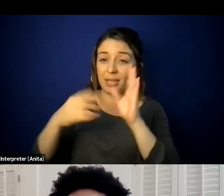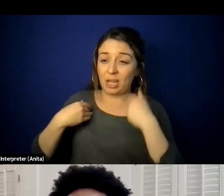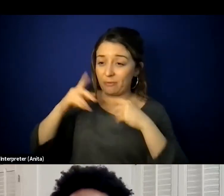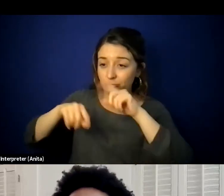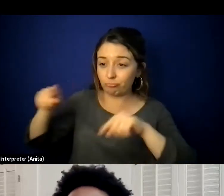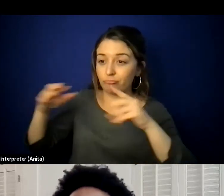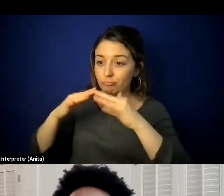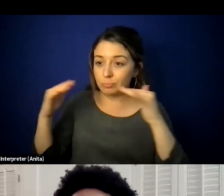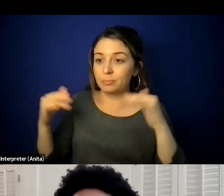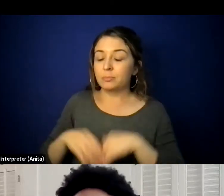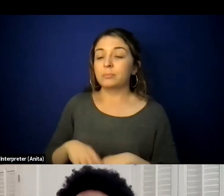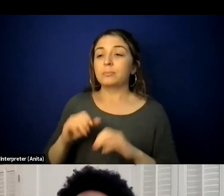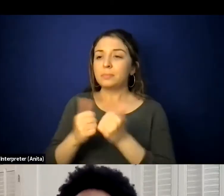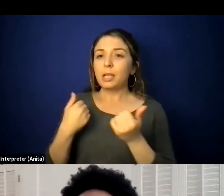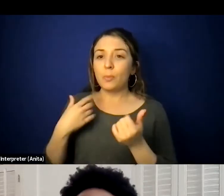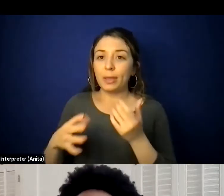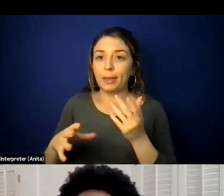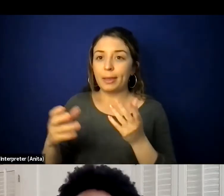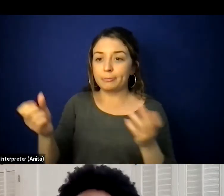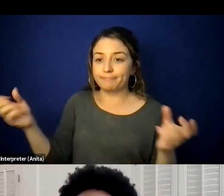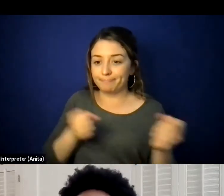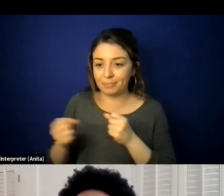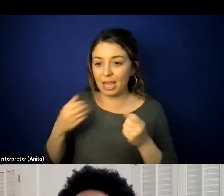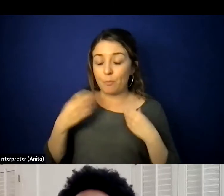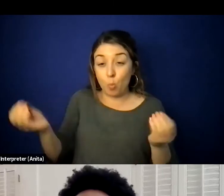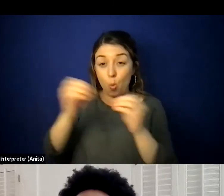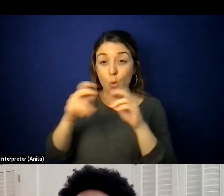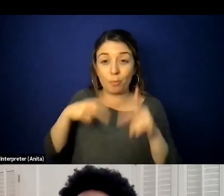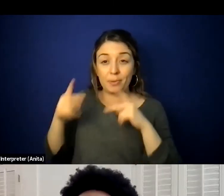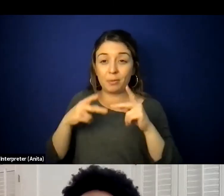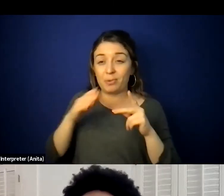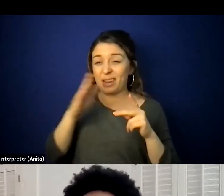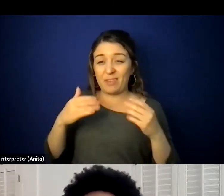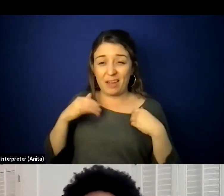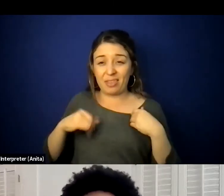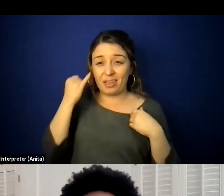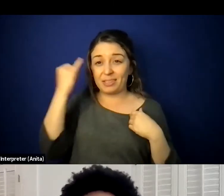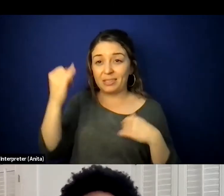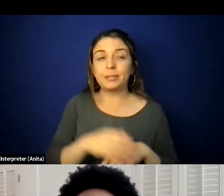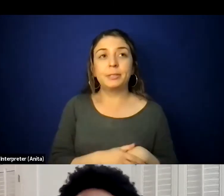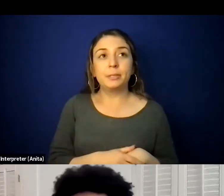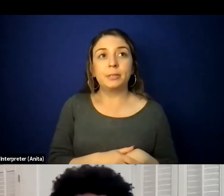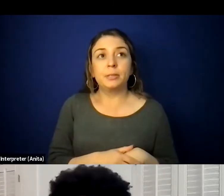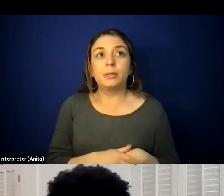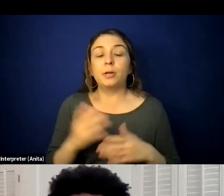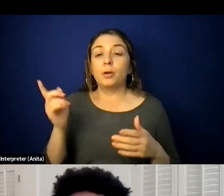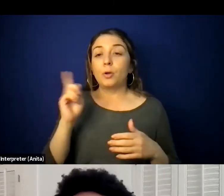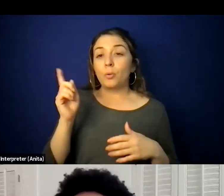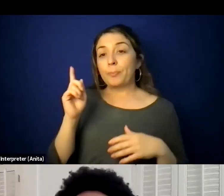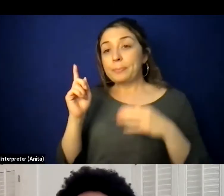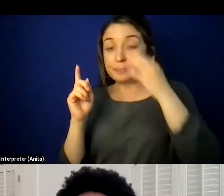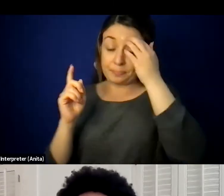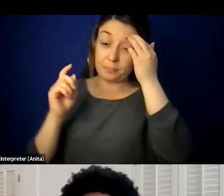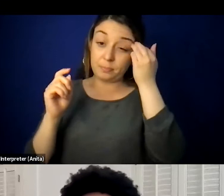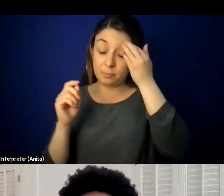how do we have more people in the room? Where our kind of prospective grantees, because